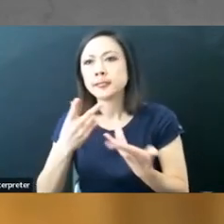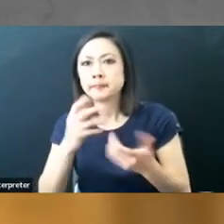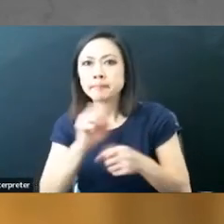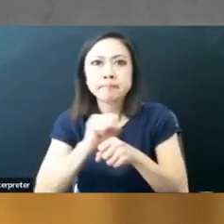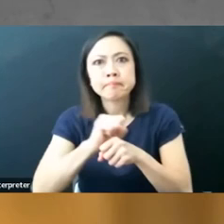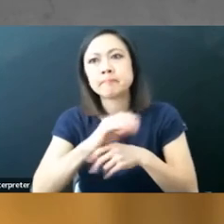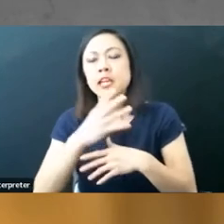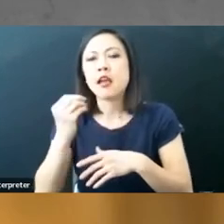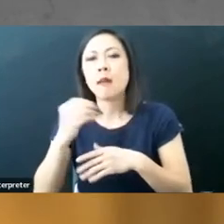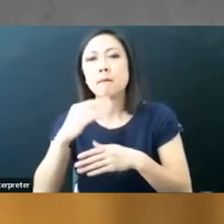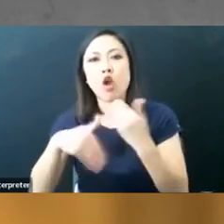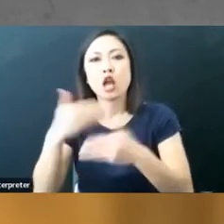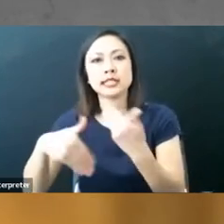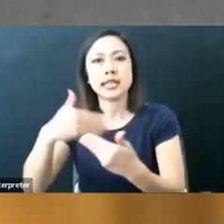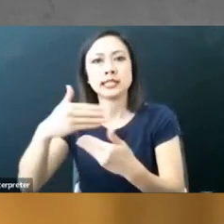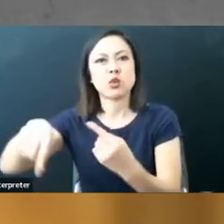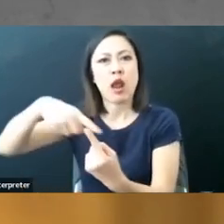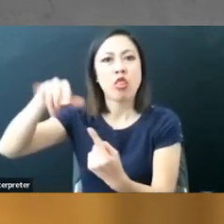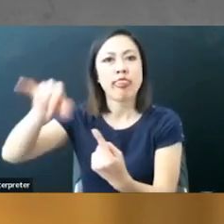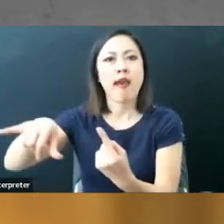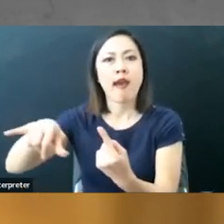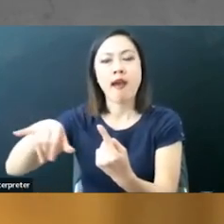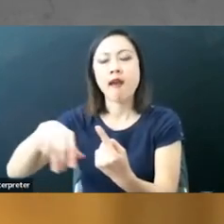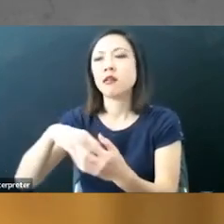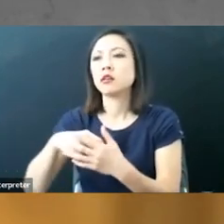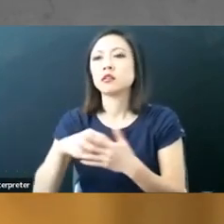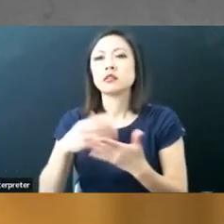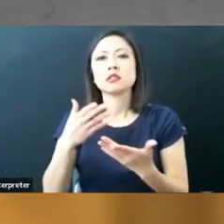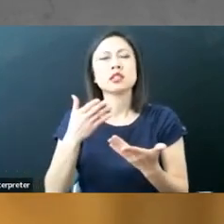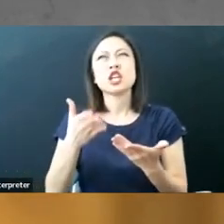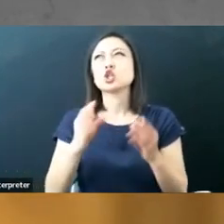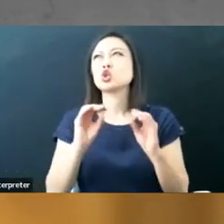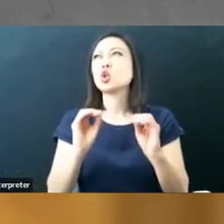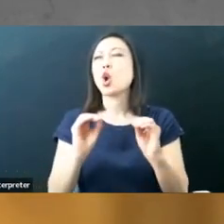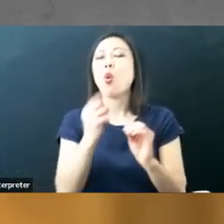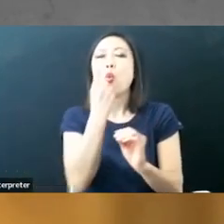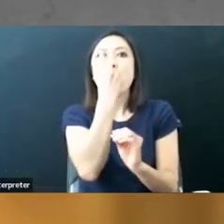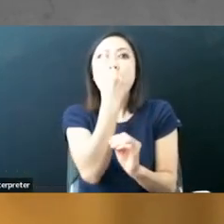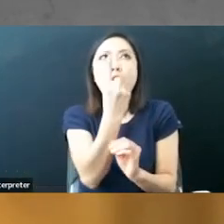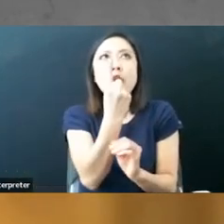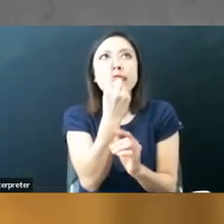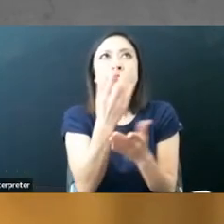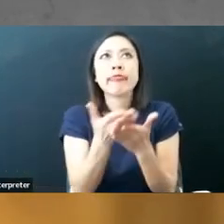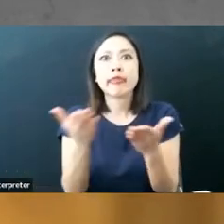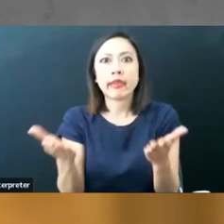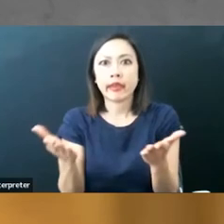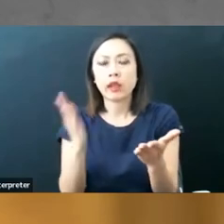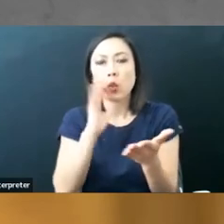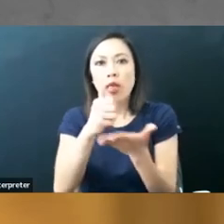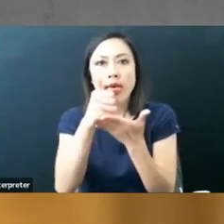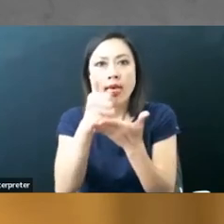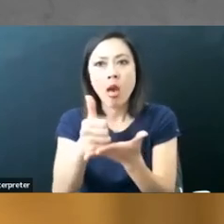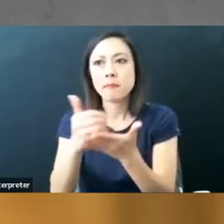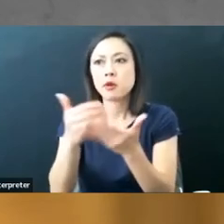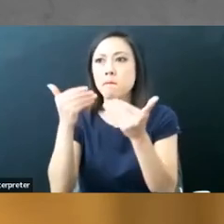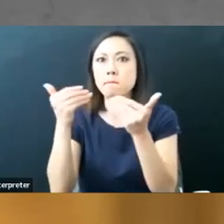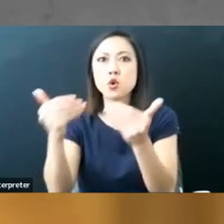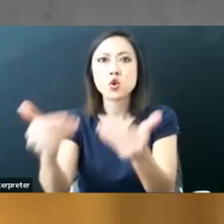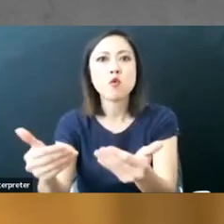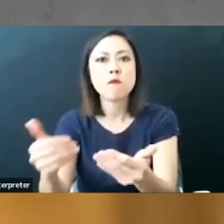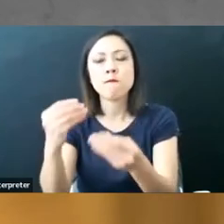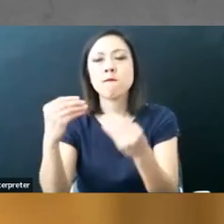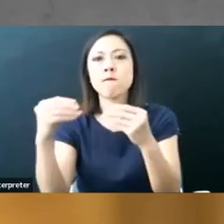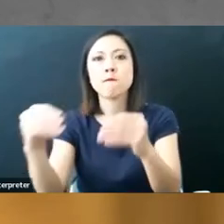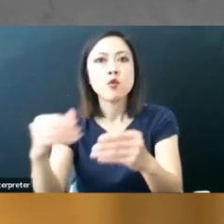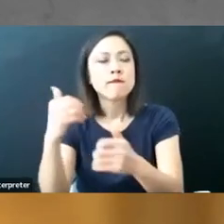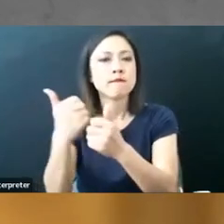whole portfolio of things, there's no one single item that is going to help move things forward. So